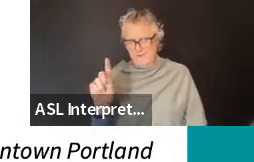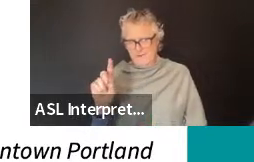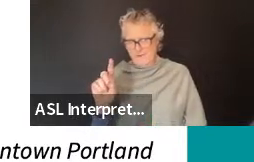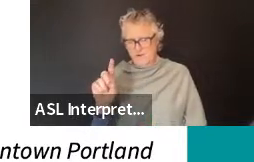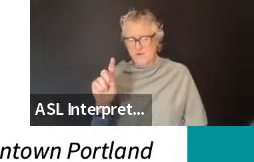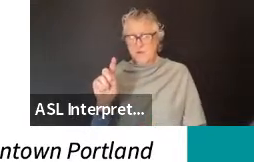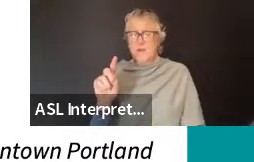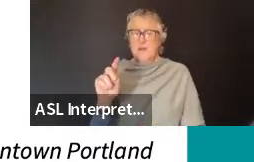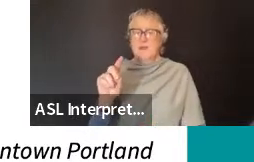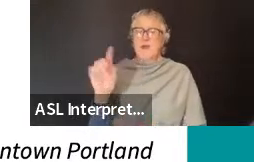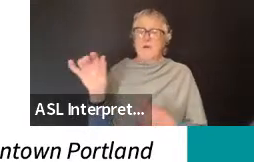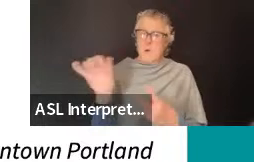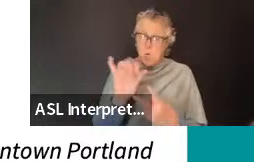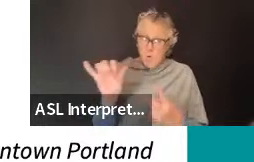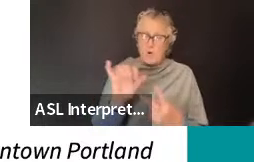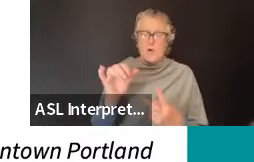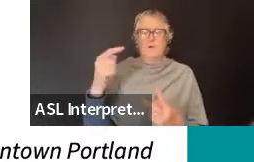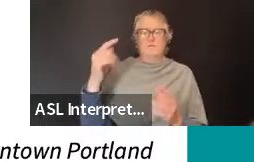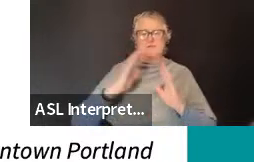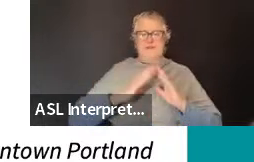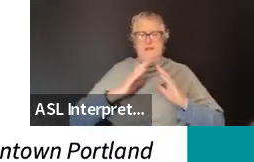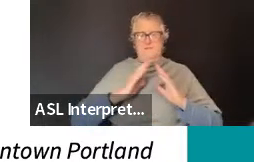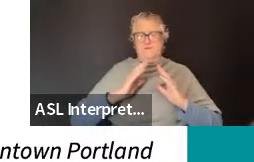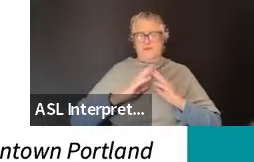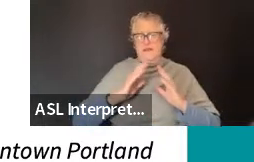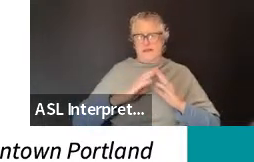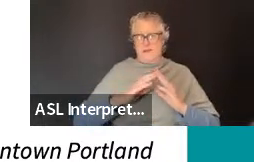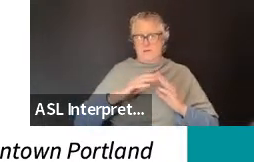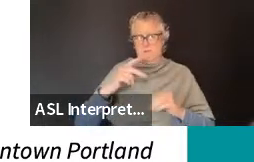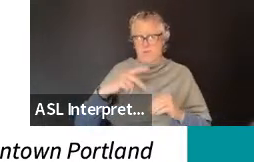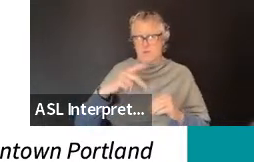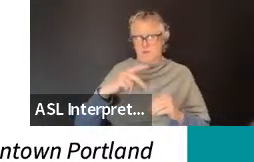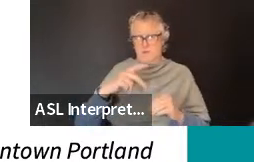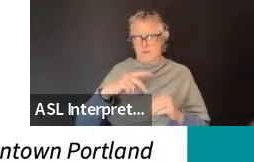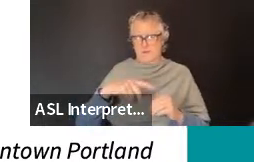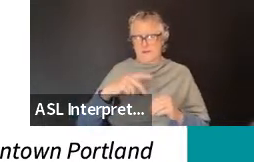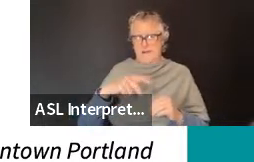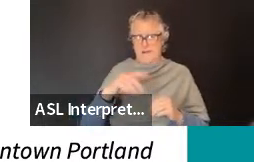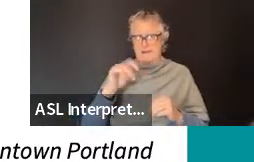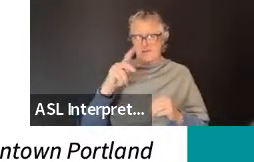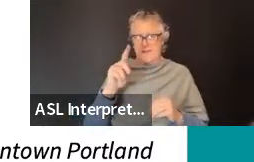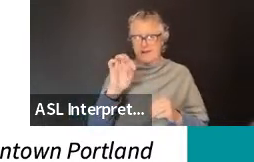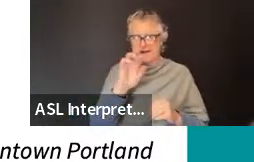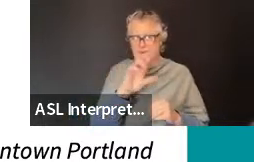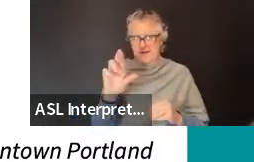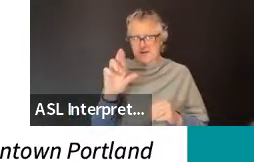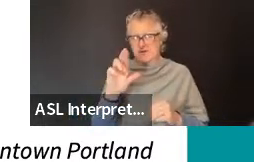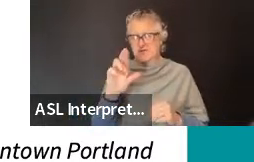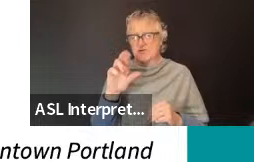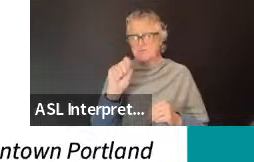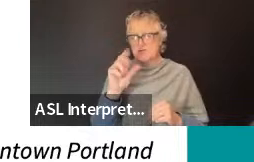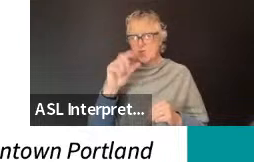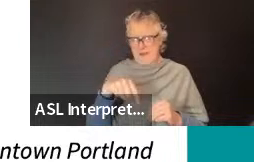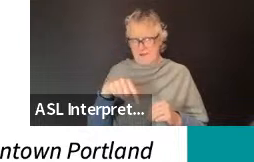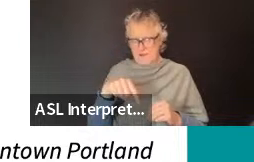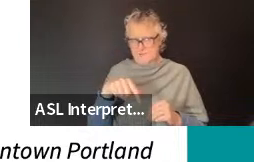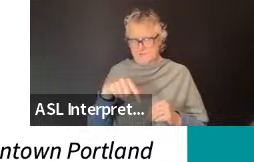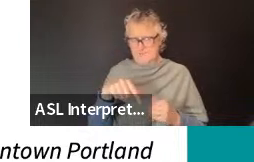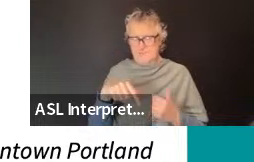Pioneer Square. It also has the assumption of 10 minutes of travel time. That's, whether you have to walk